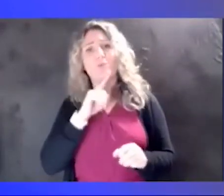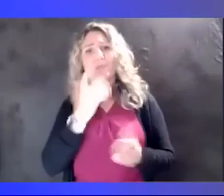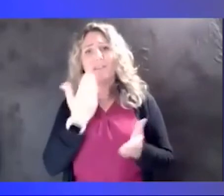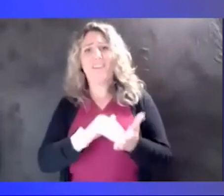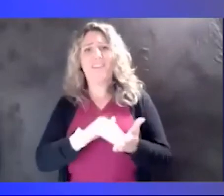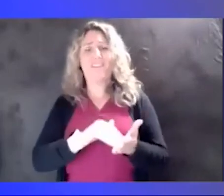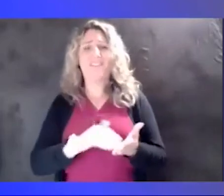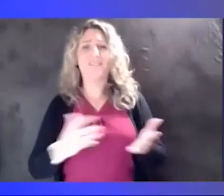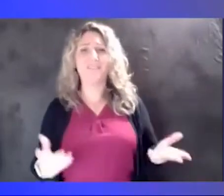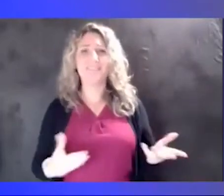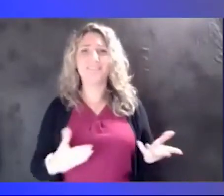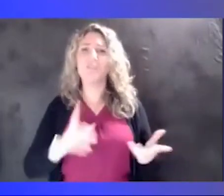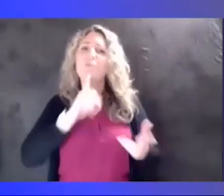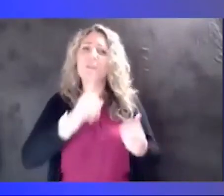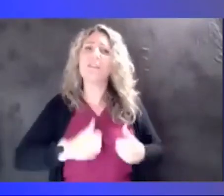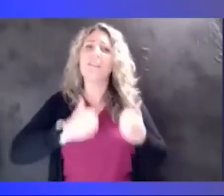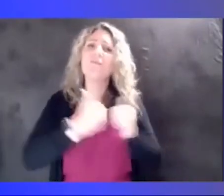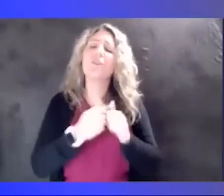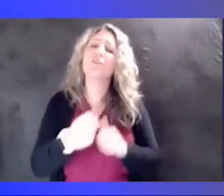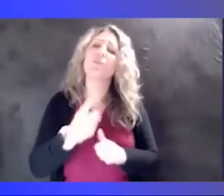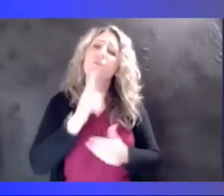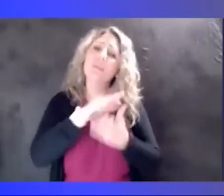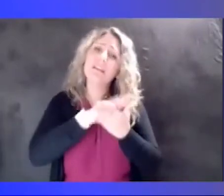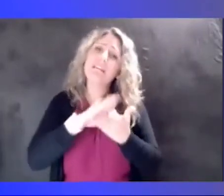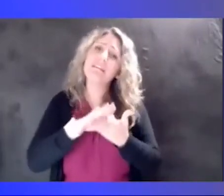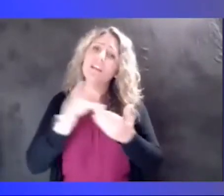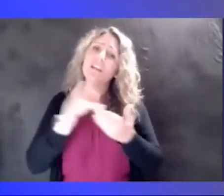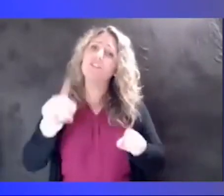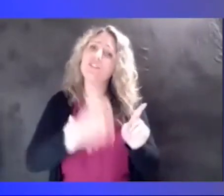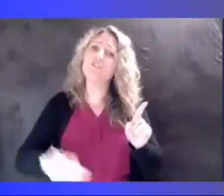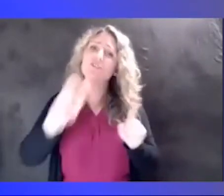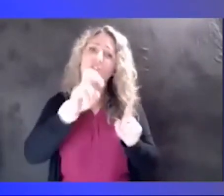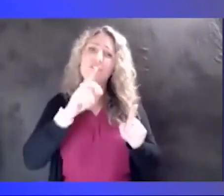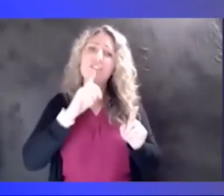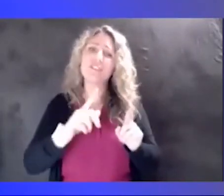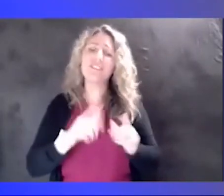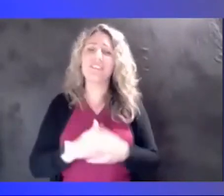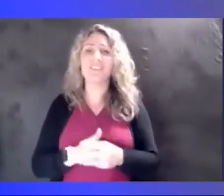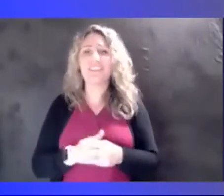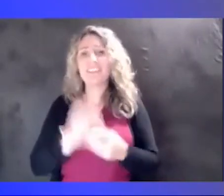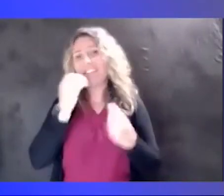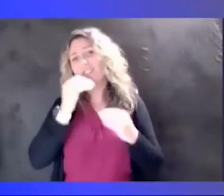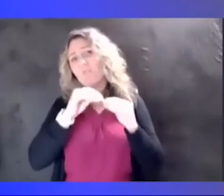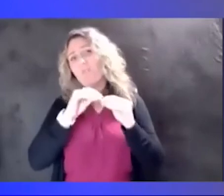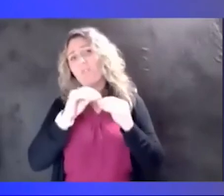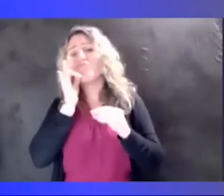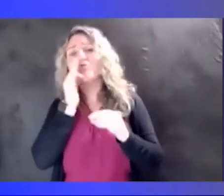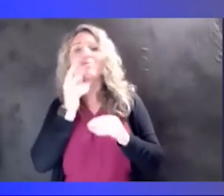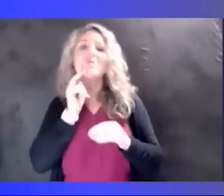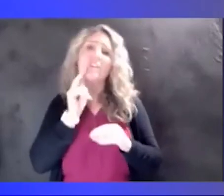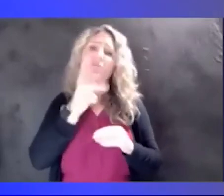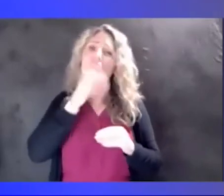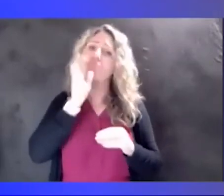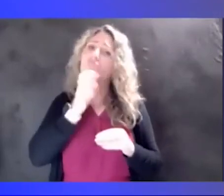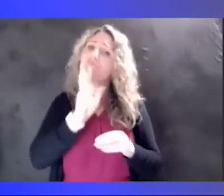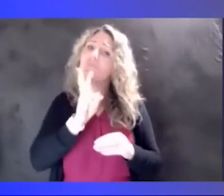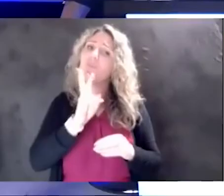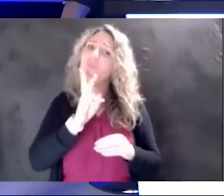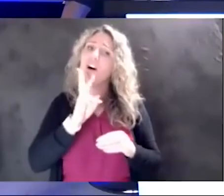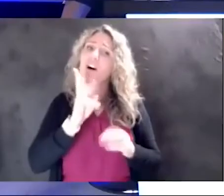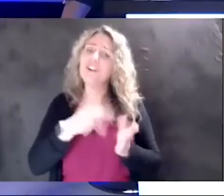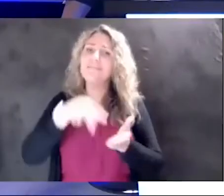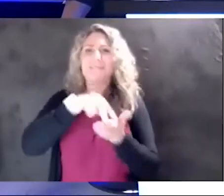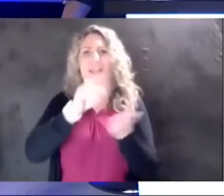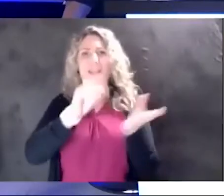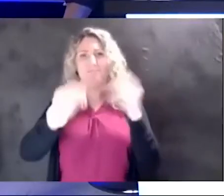Be realistic with yourself. Be kind on the journey. I'm not sure that was specific. Eat more fruits and vegetables. Drink water. Get up and move. Things that we've heard all